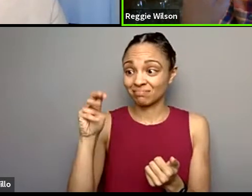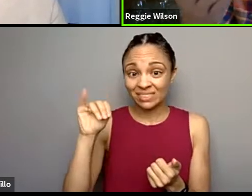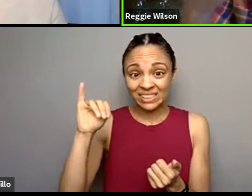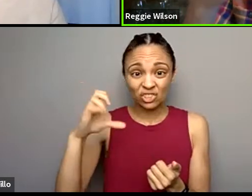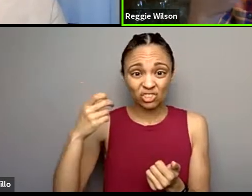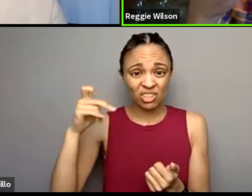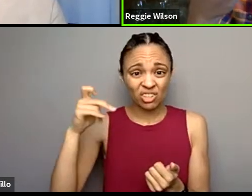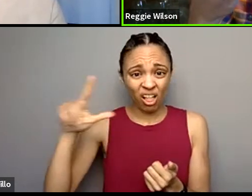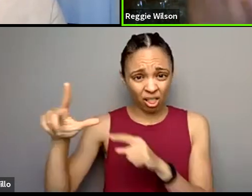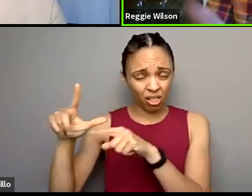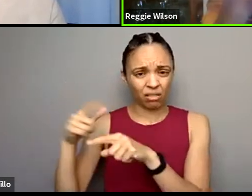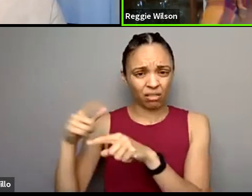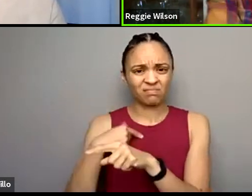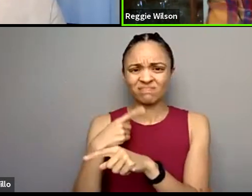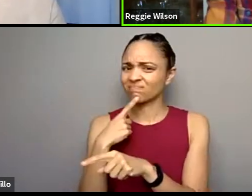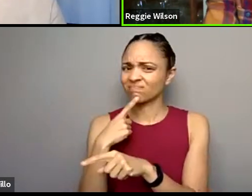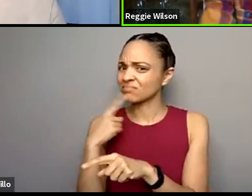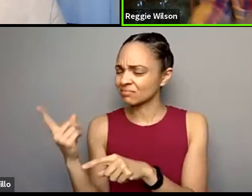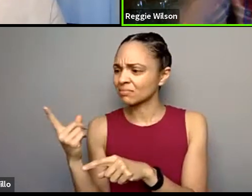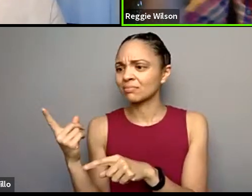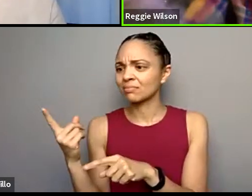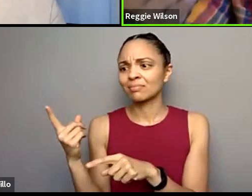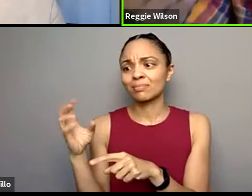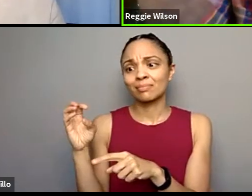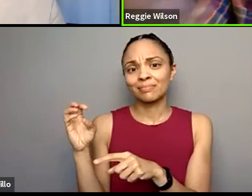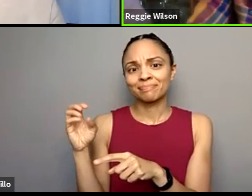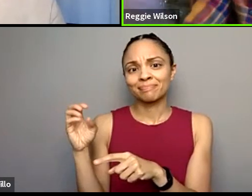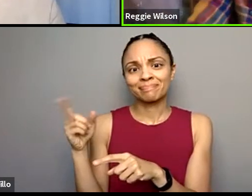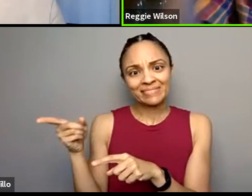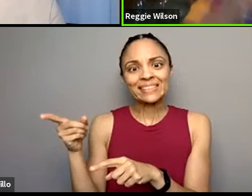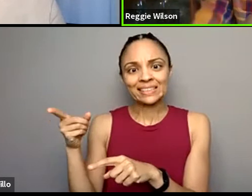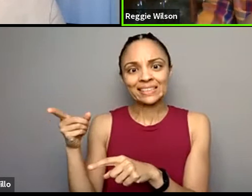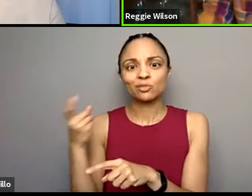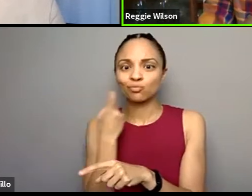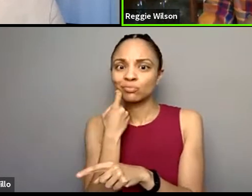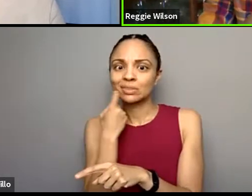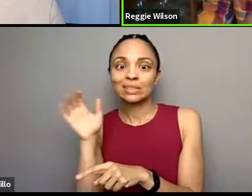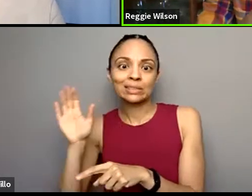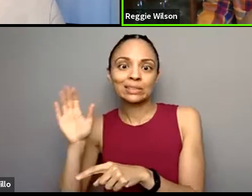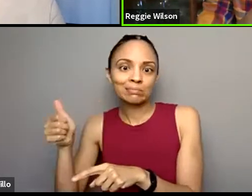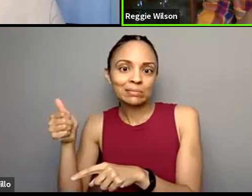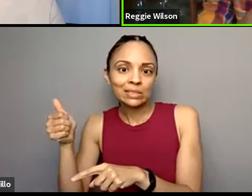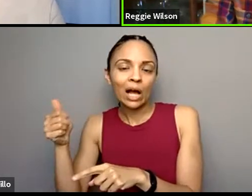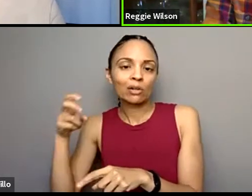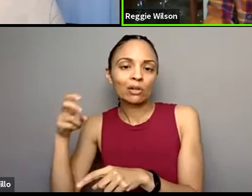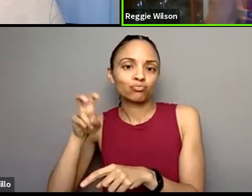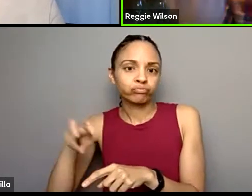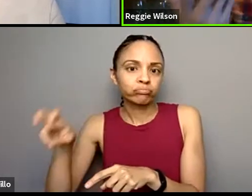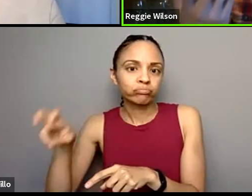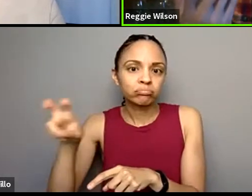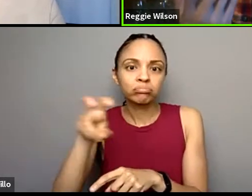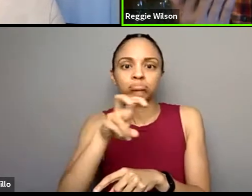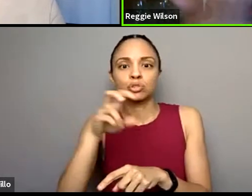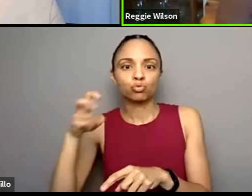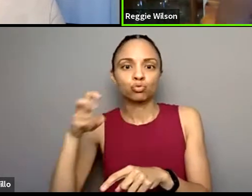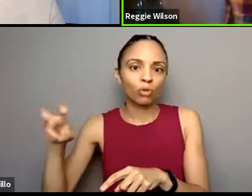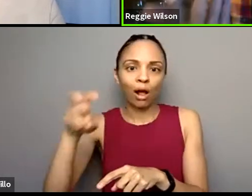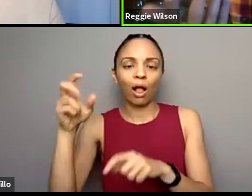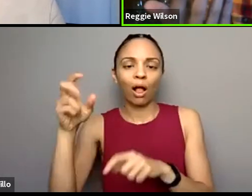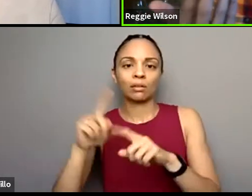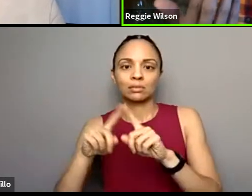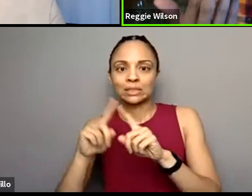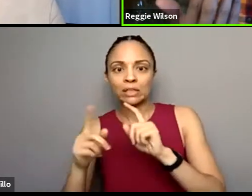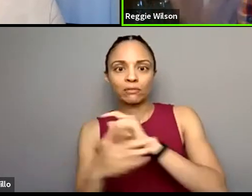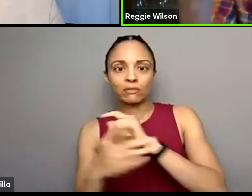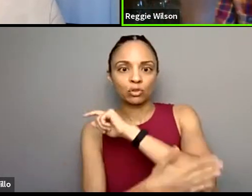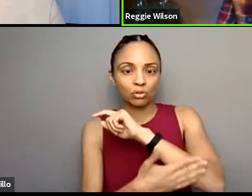America. Because he had been to Europe and then he had been to Japan and then he was in the States. And I was just like, well, why don't you come like be my guest